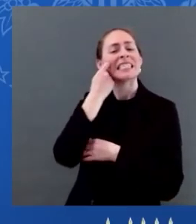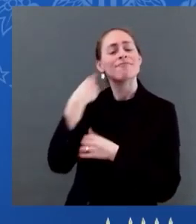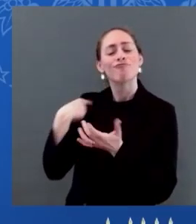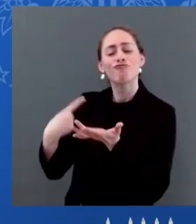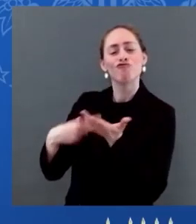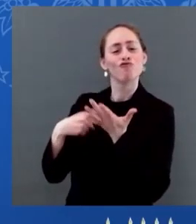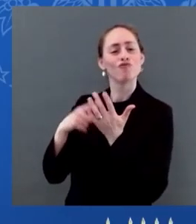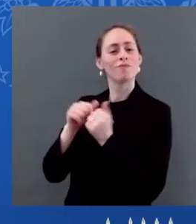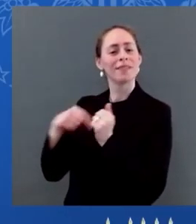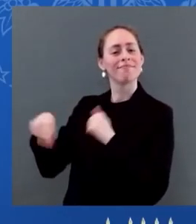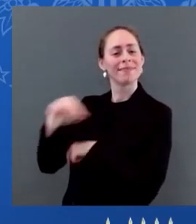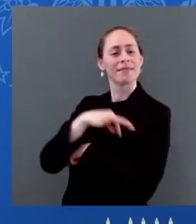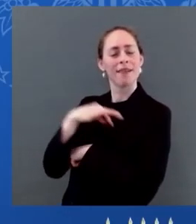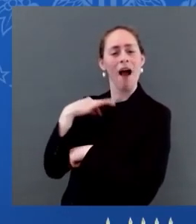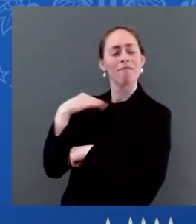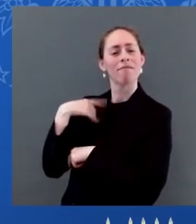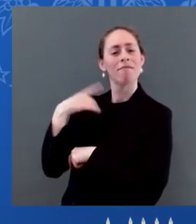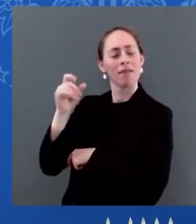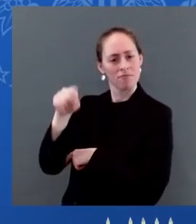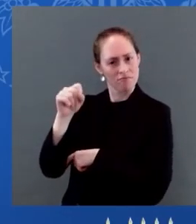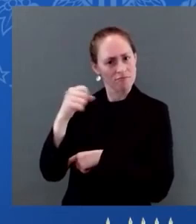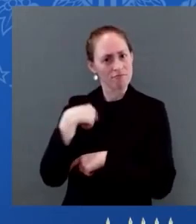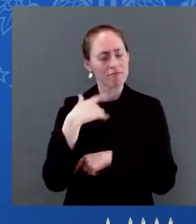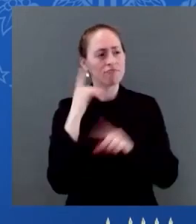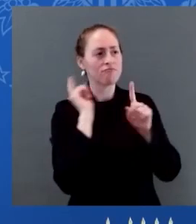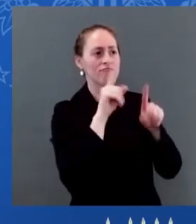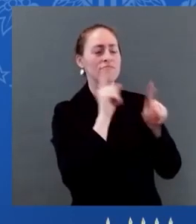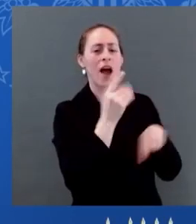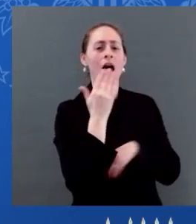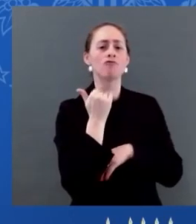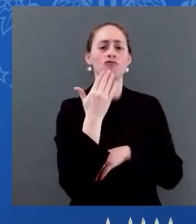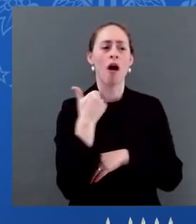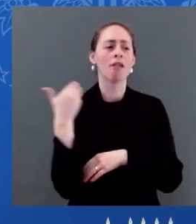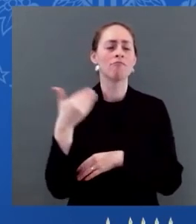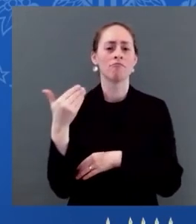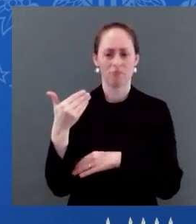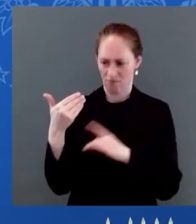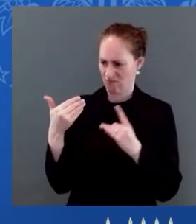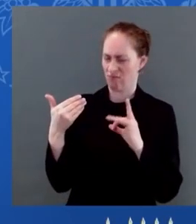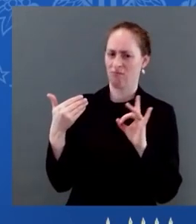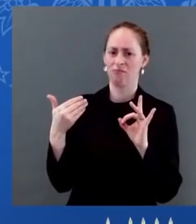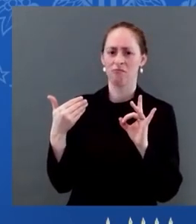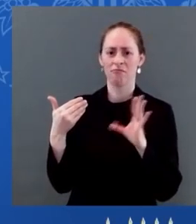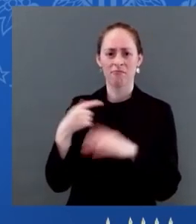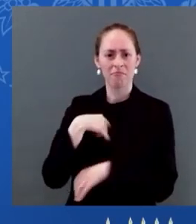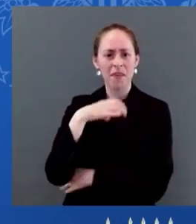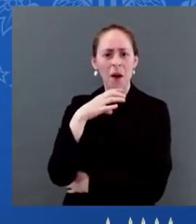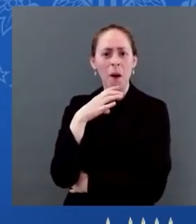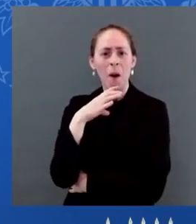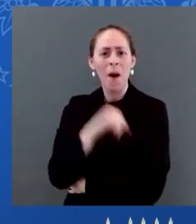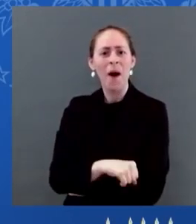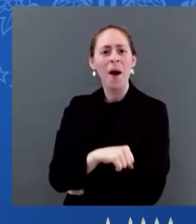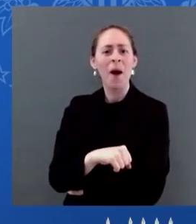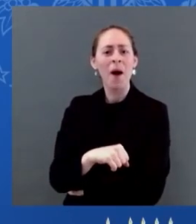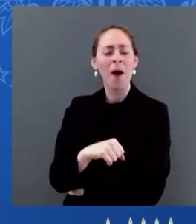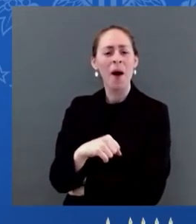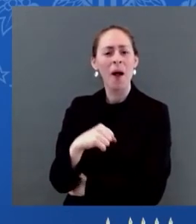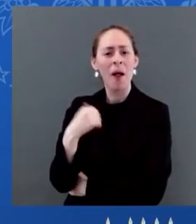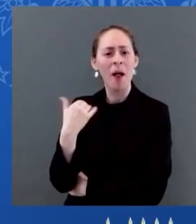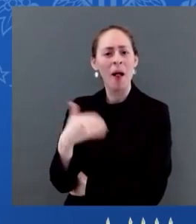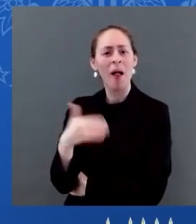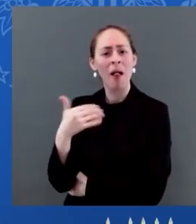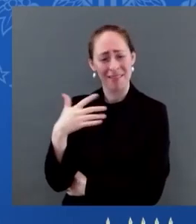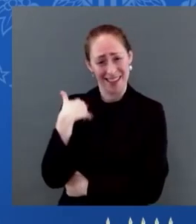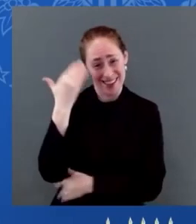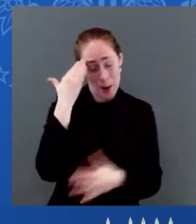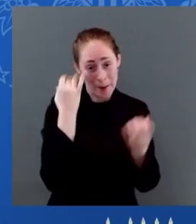well since Golda Meir, including Golda Meir. And during the Six-Day